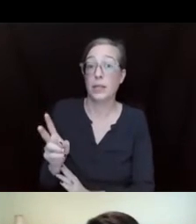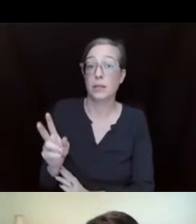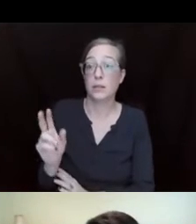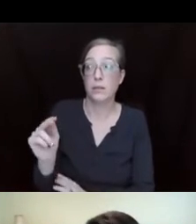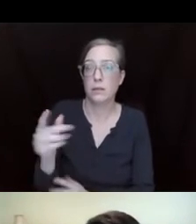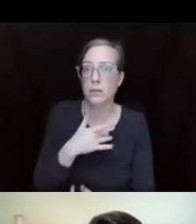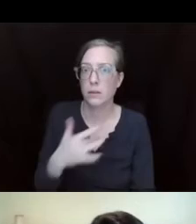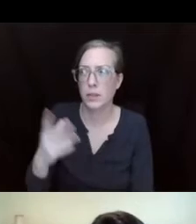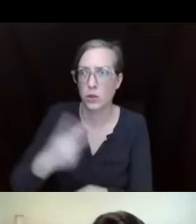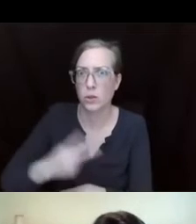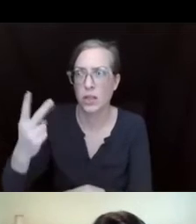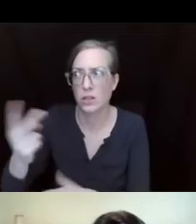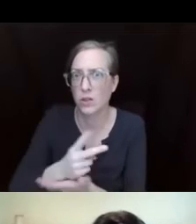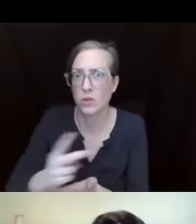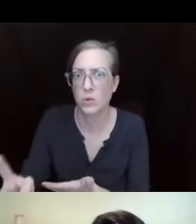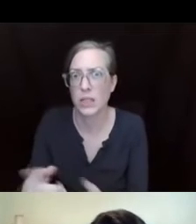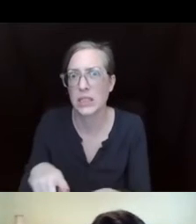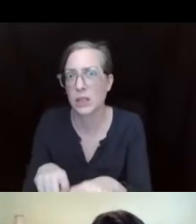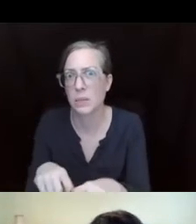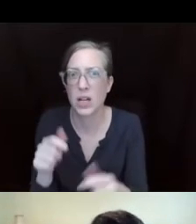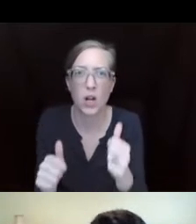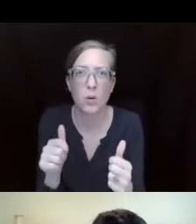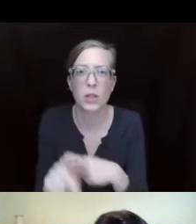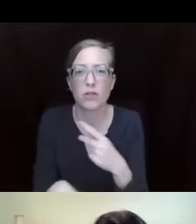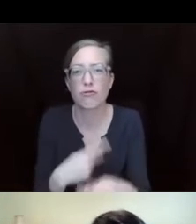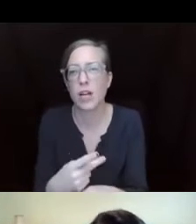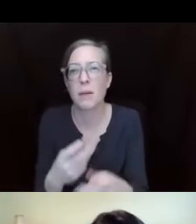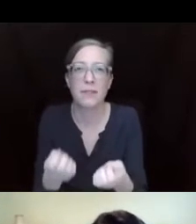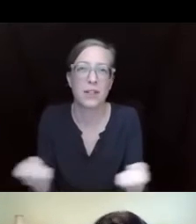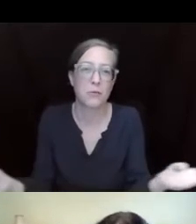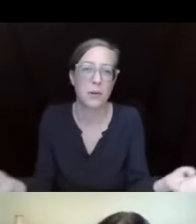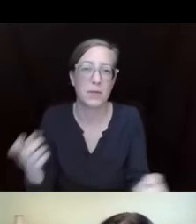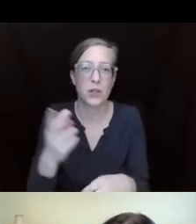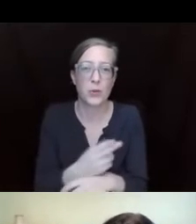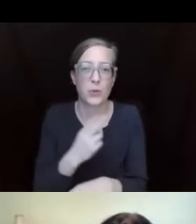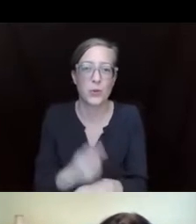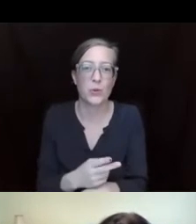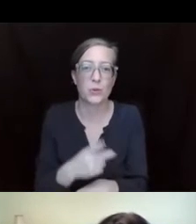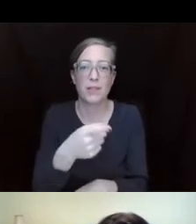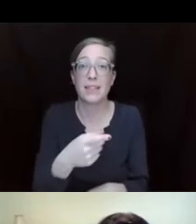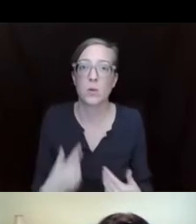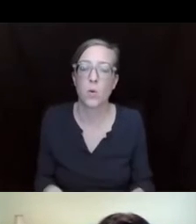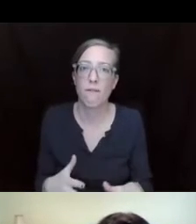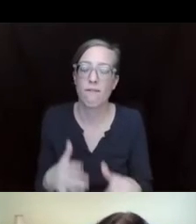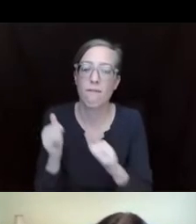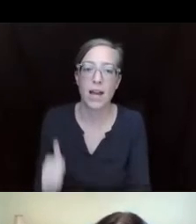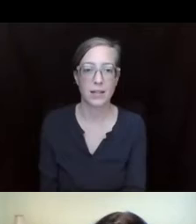2 weeks, depending on what type of processes you're talking. So 2 minutes, master student, you can see here the representation.